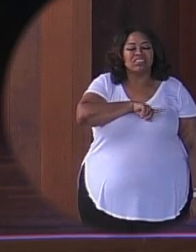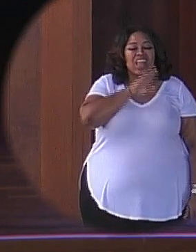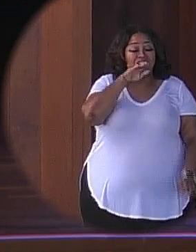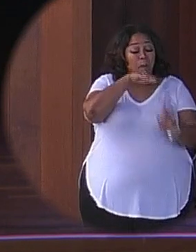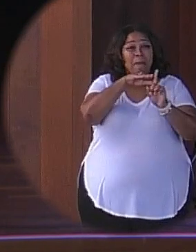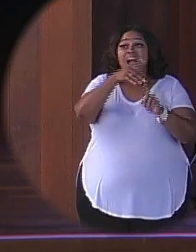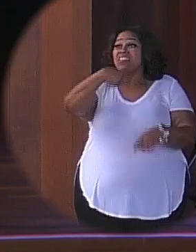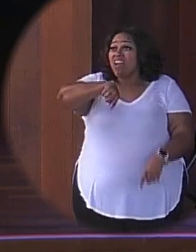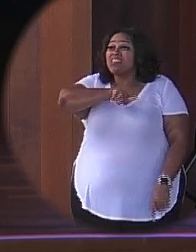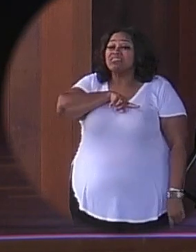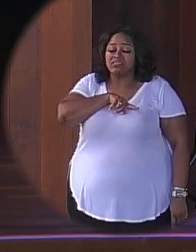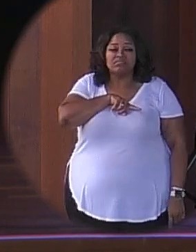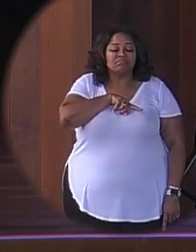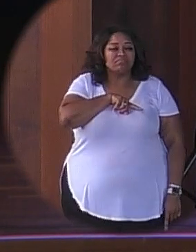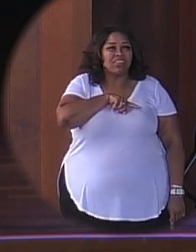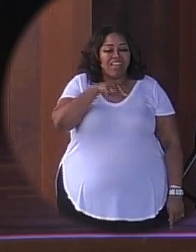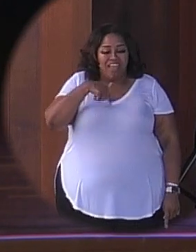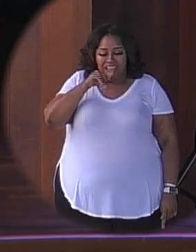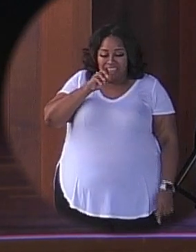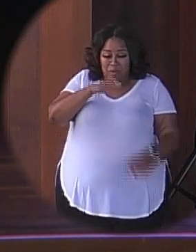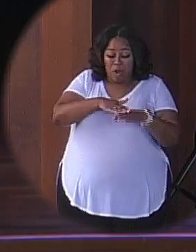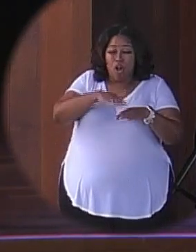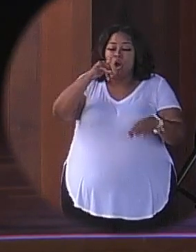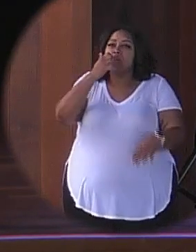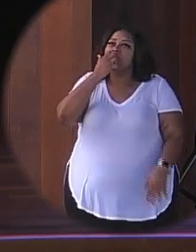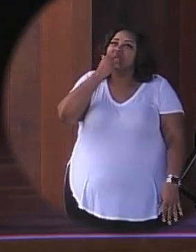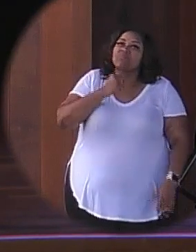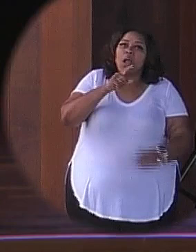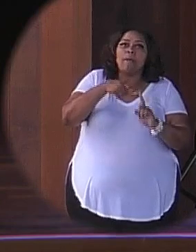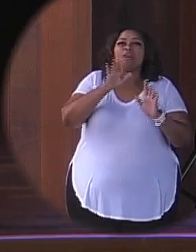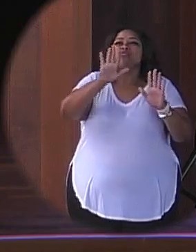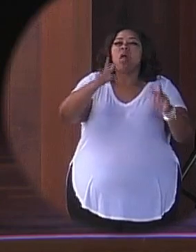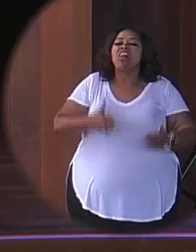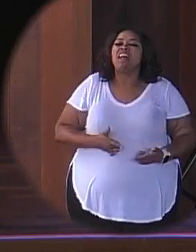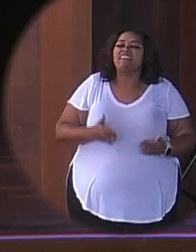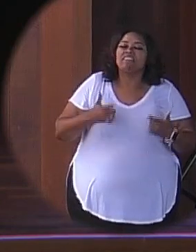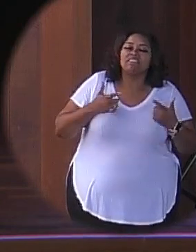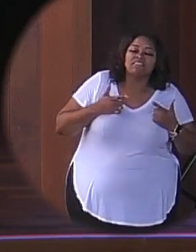remind us that I am called to care about your life.